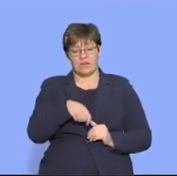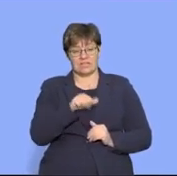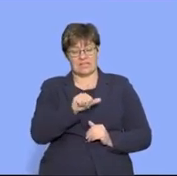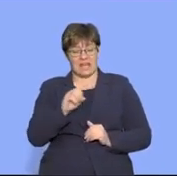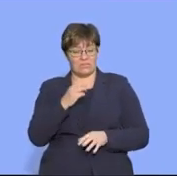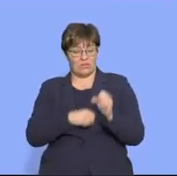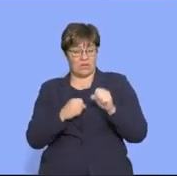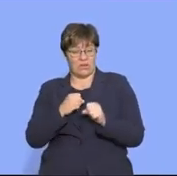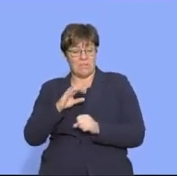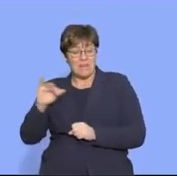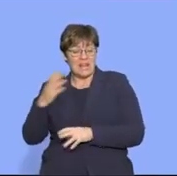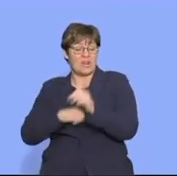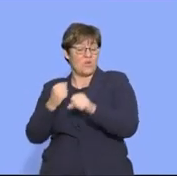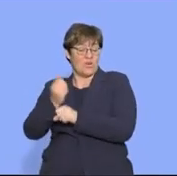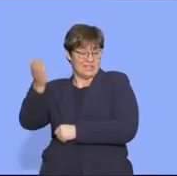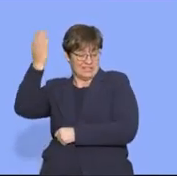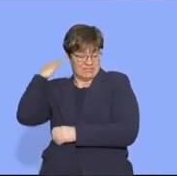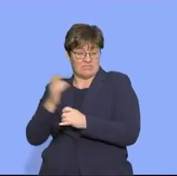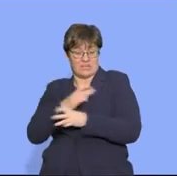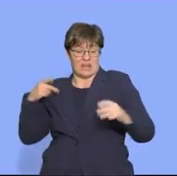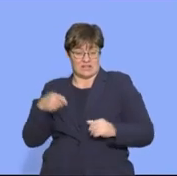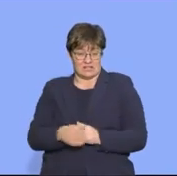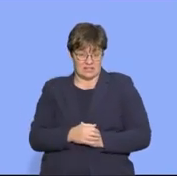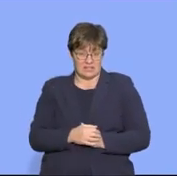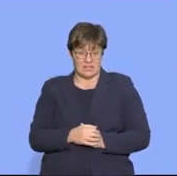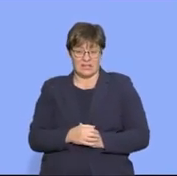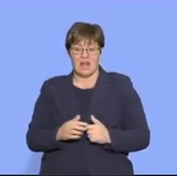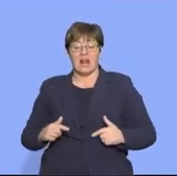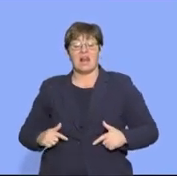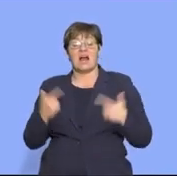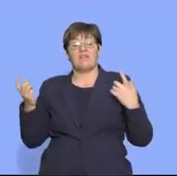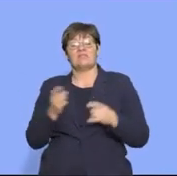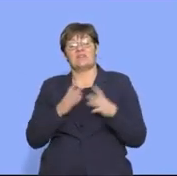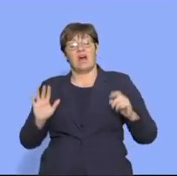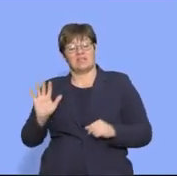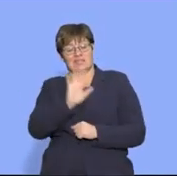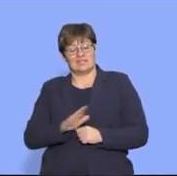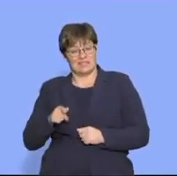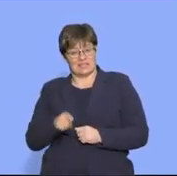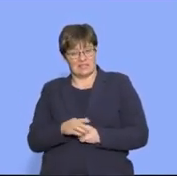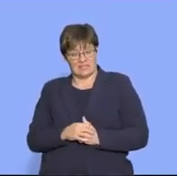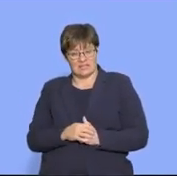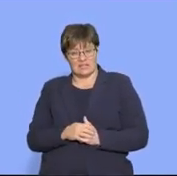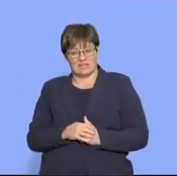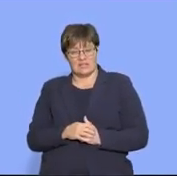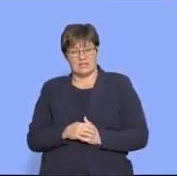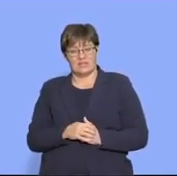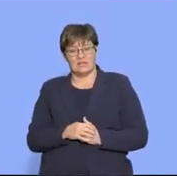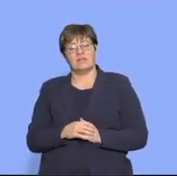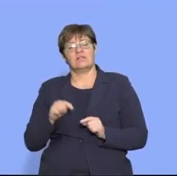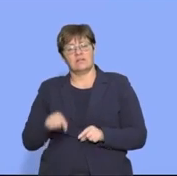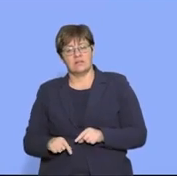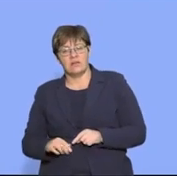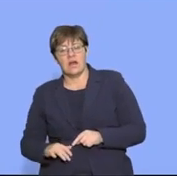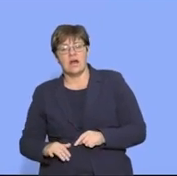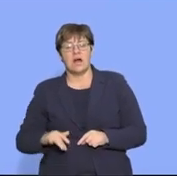when the Earth was formed 4,600 million years ago. Life started about here,